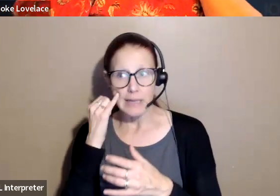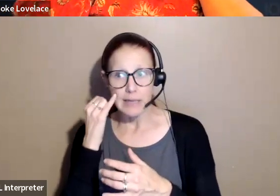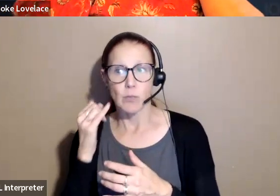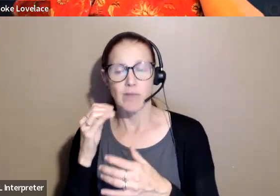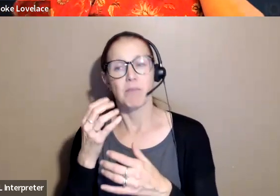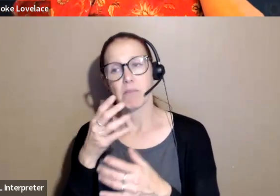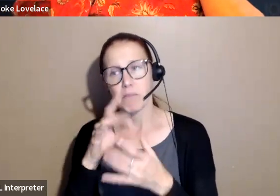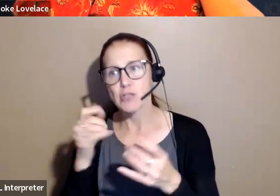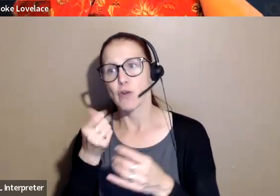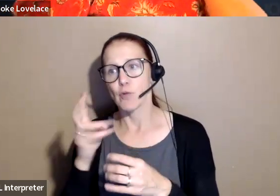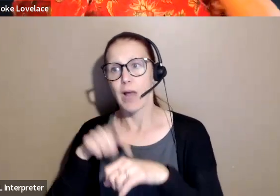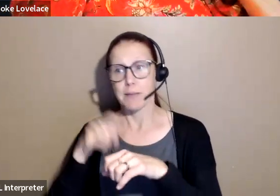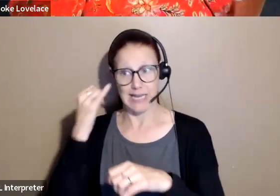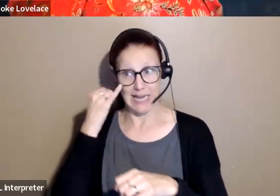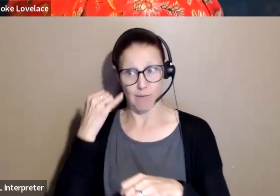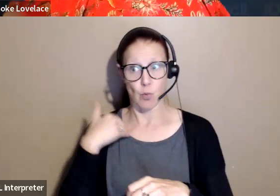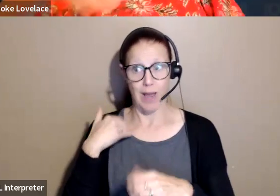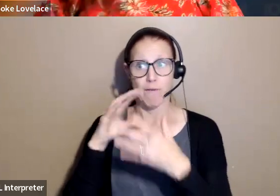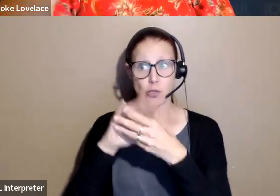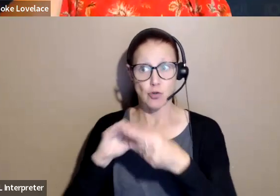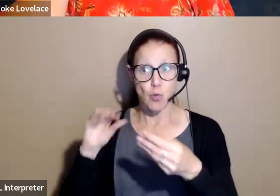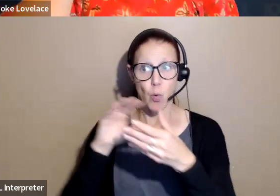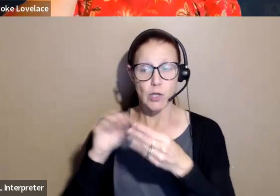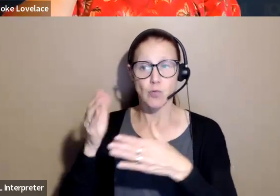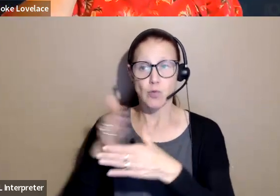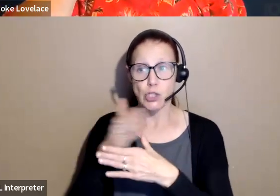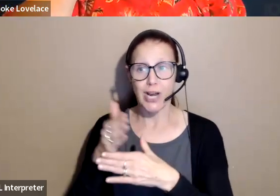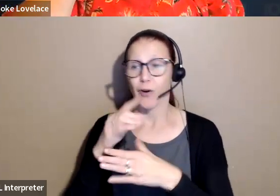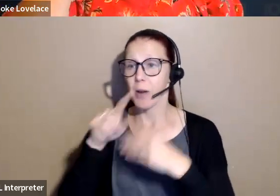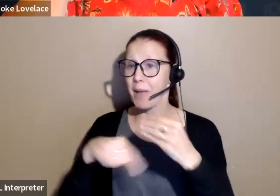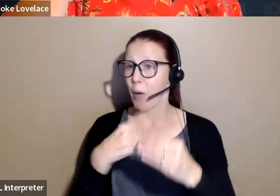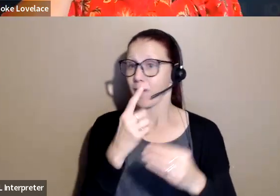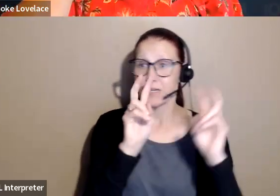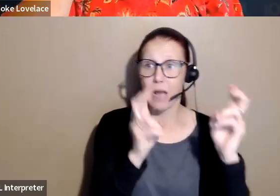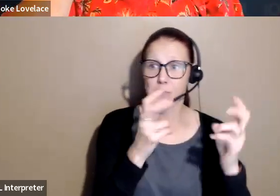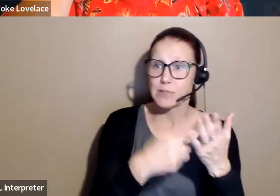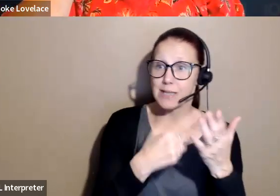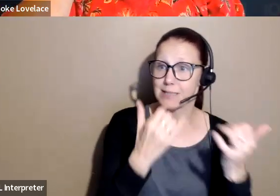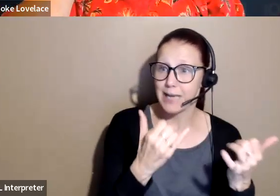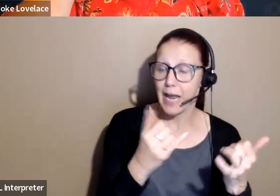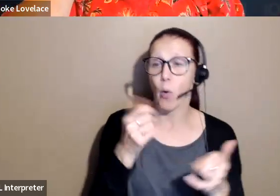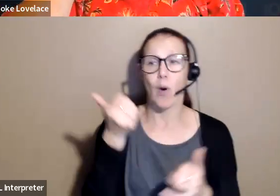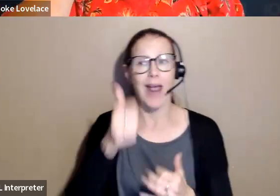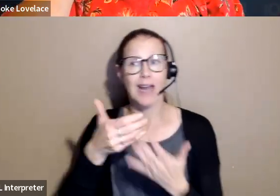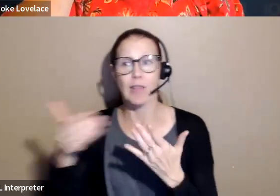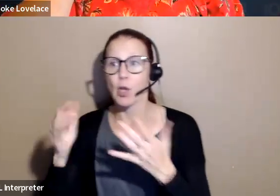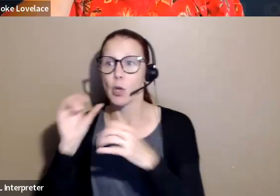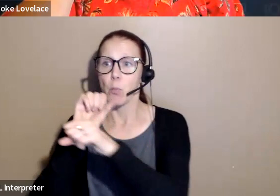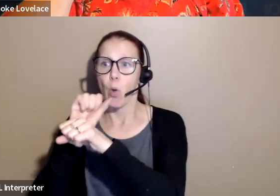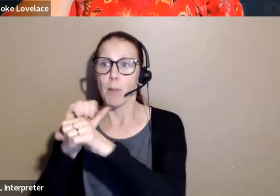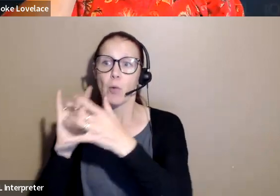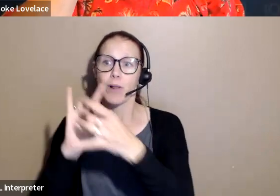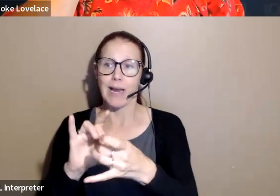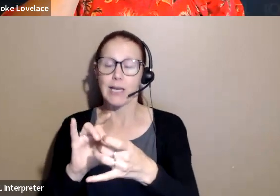share, whether it be about one of the topics we talked about today or anything employment related, we'd love to have that. We're